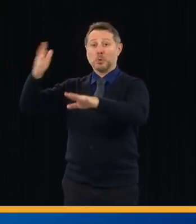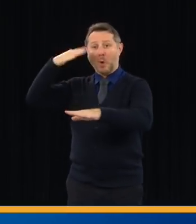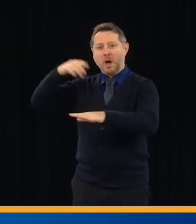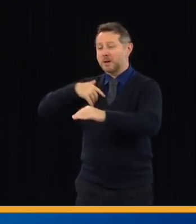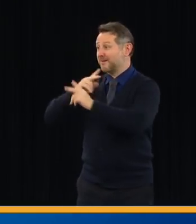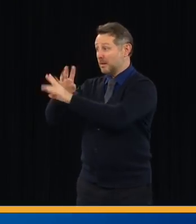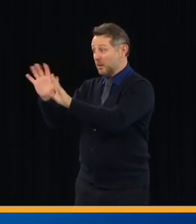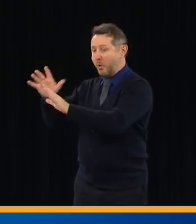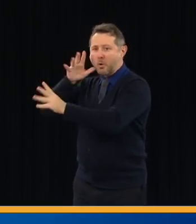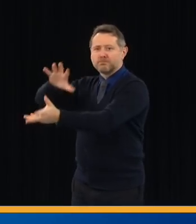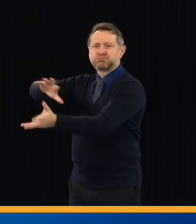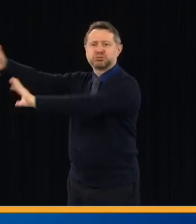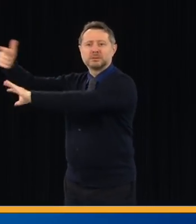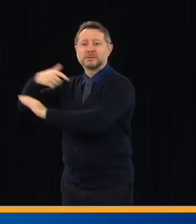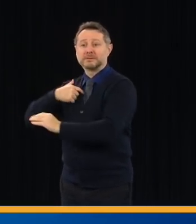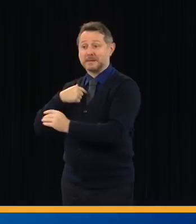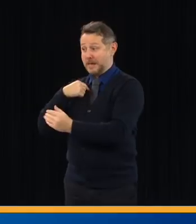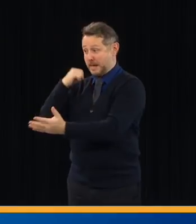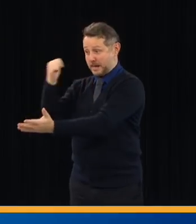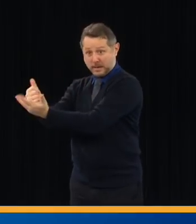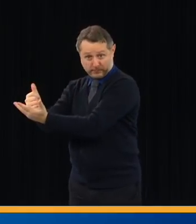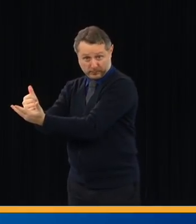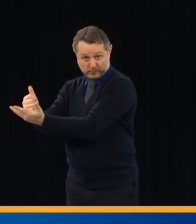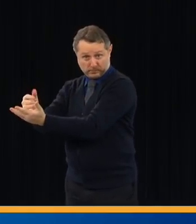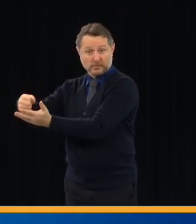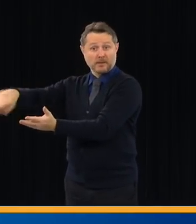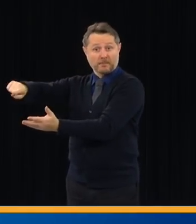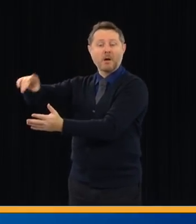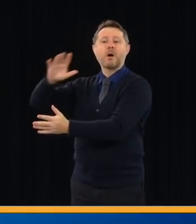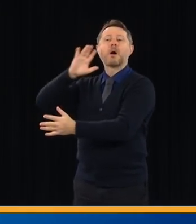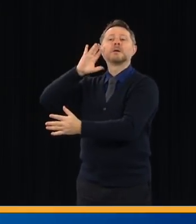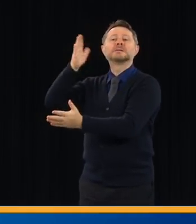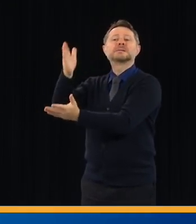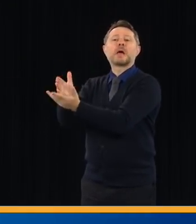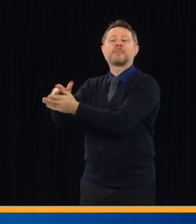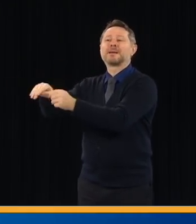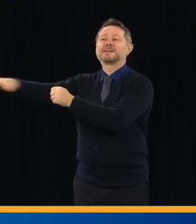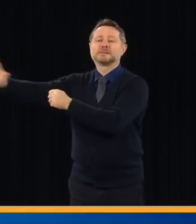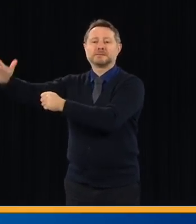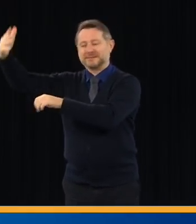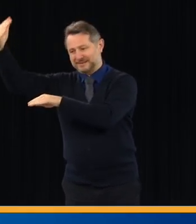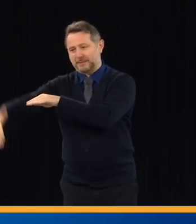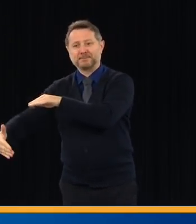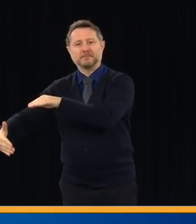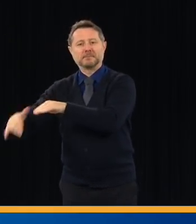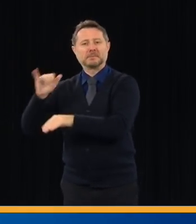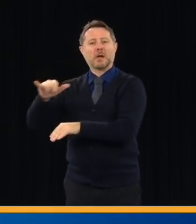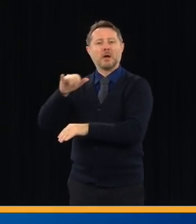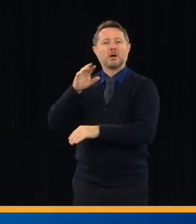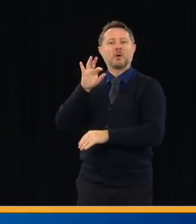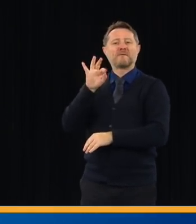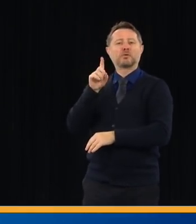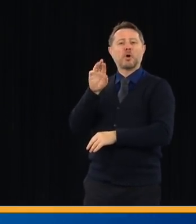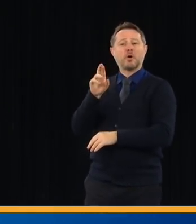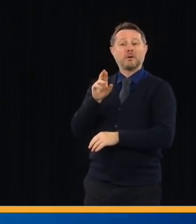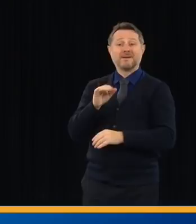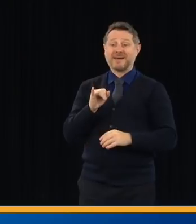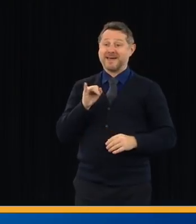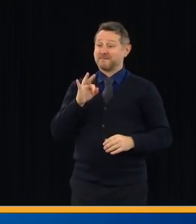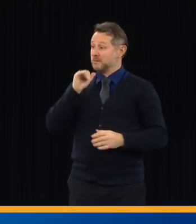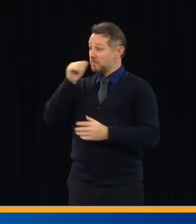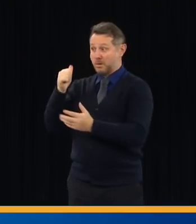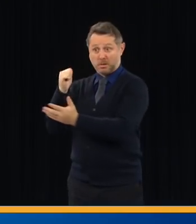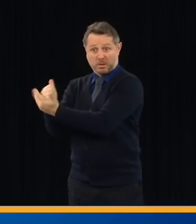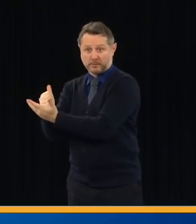actually our fight. And if we don't stop the spread, then it's going to burn